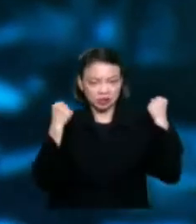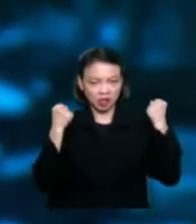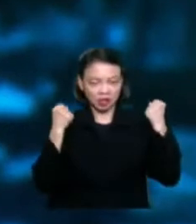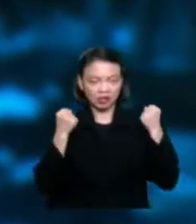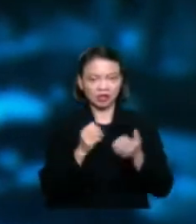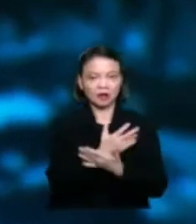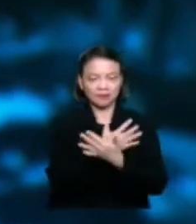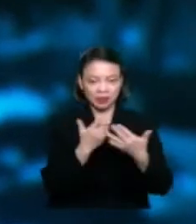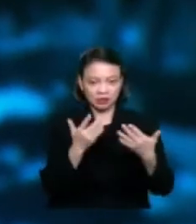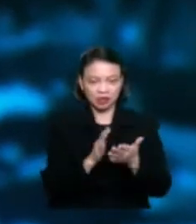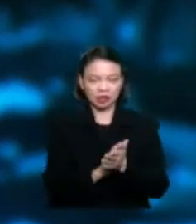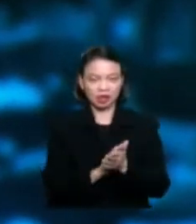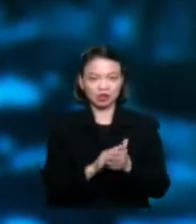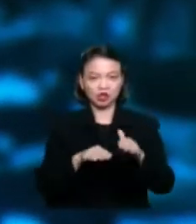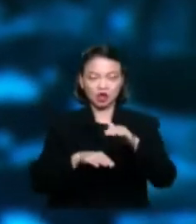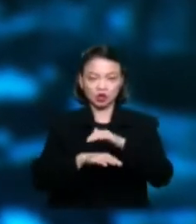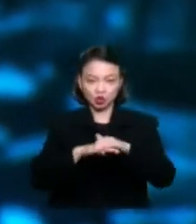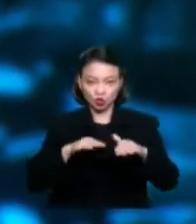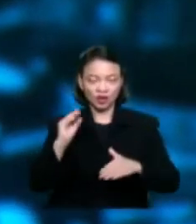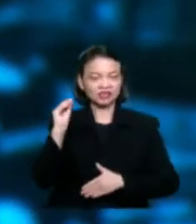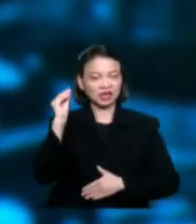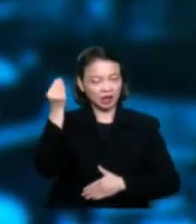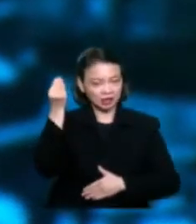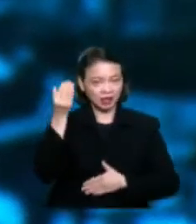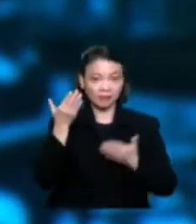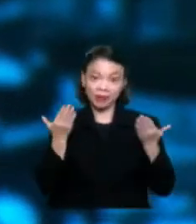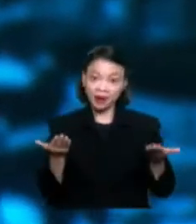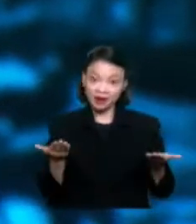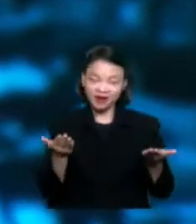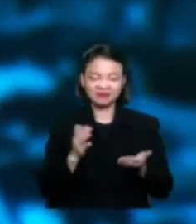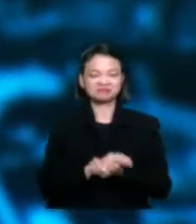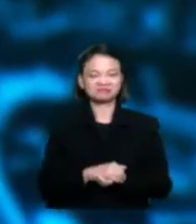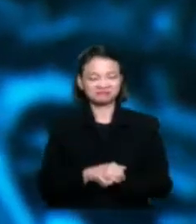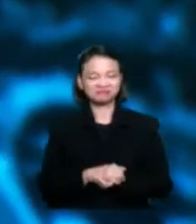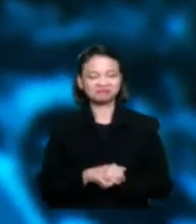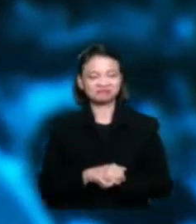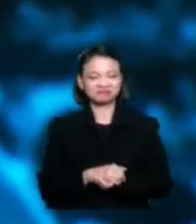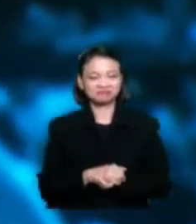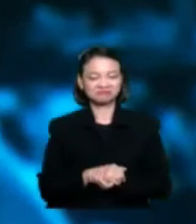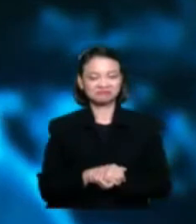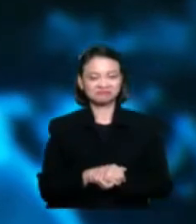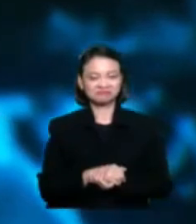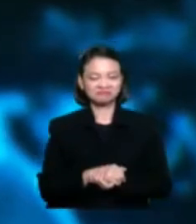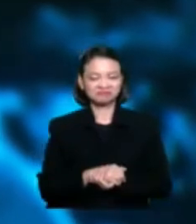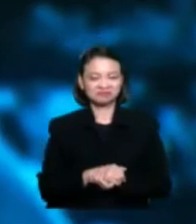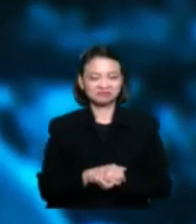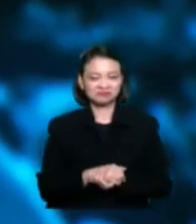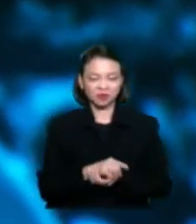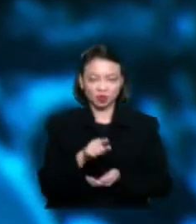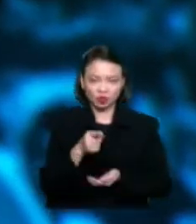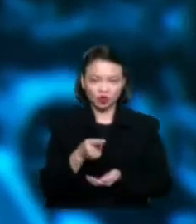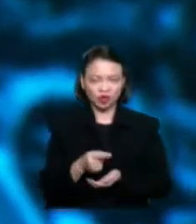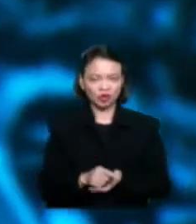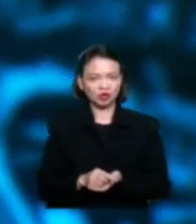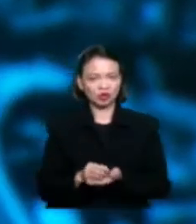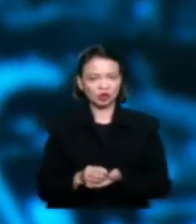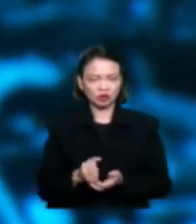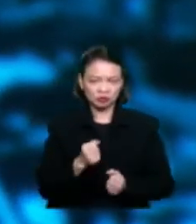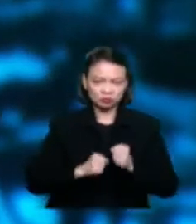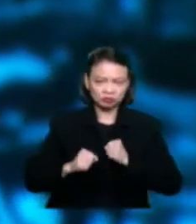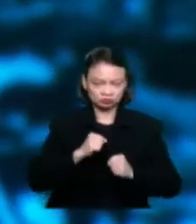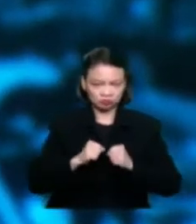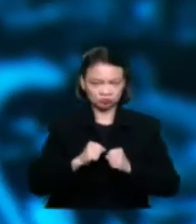start from some pilot project initiative that can be implemented in Jakarta in order to